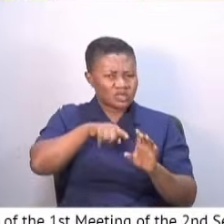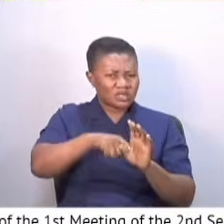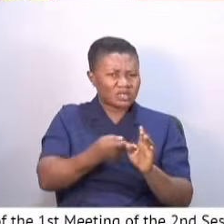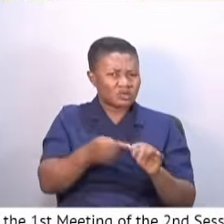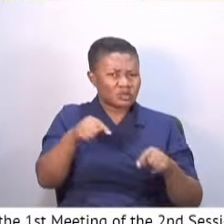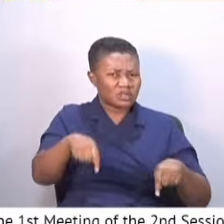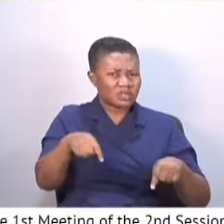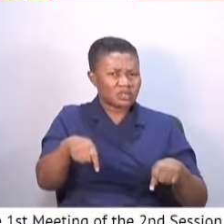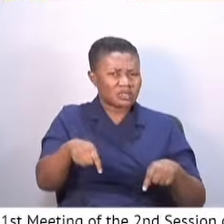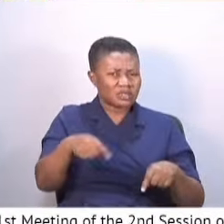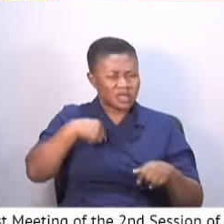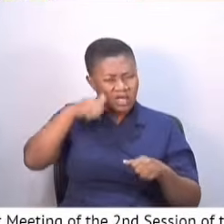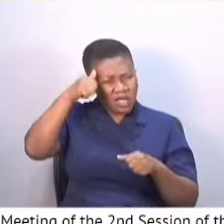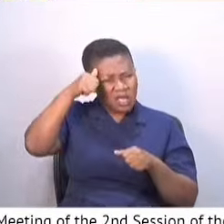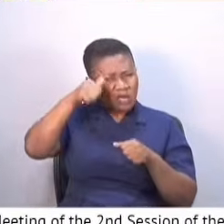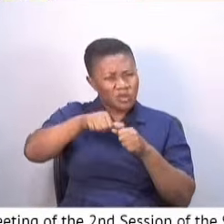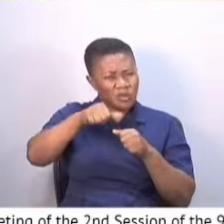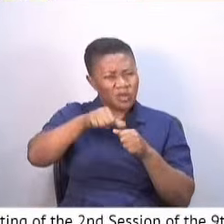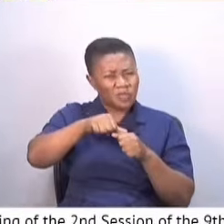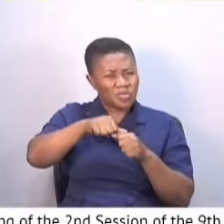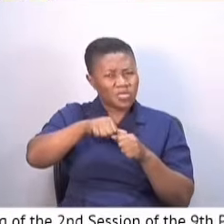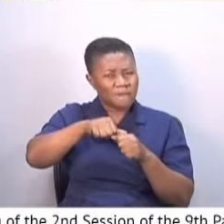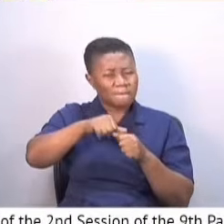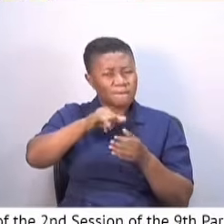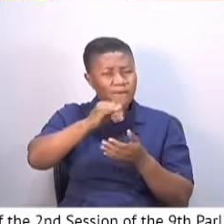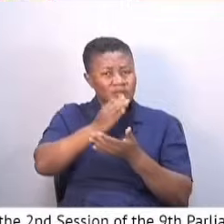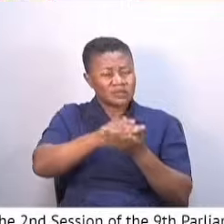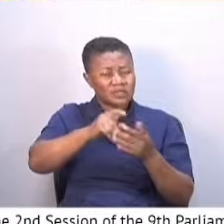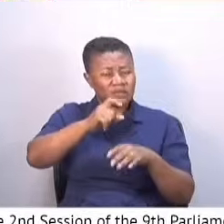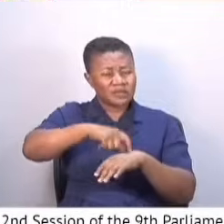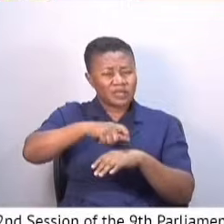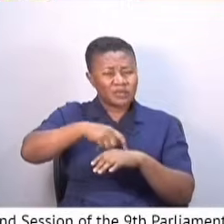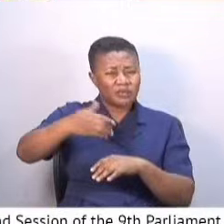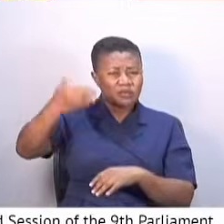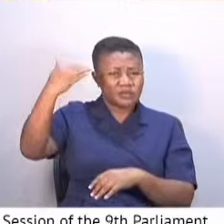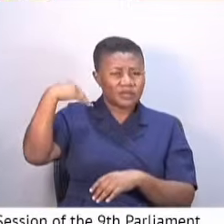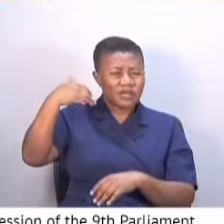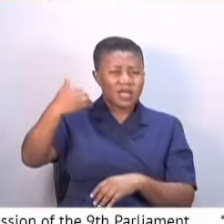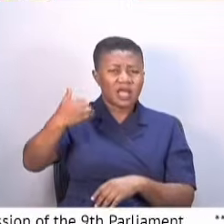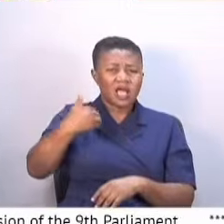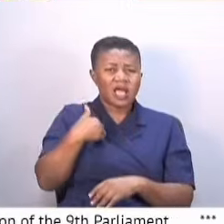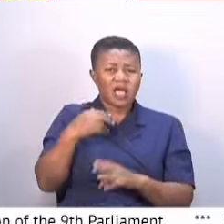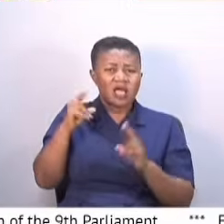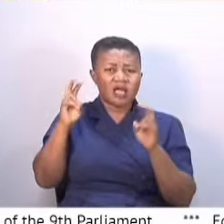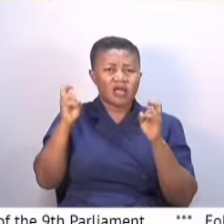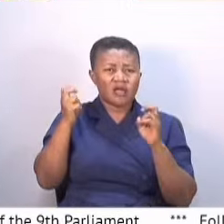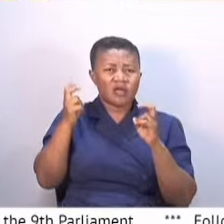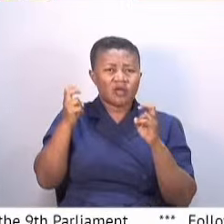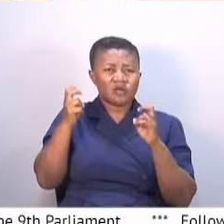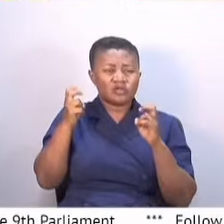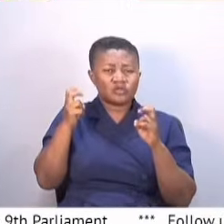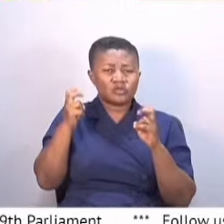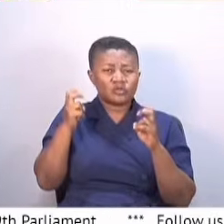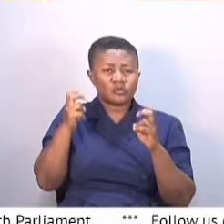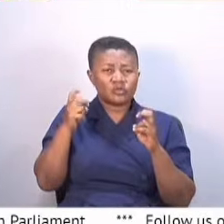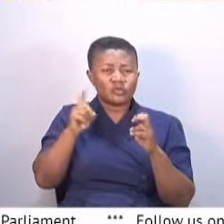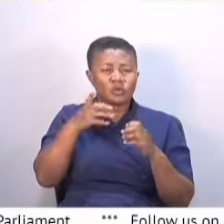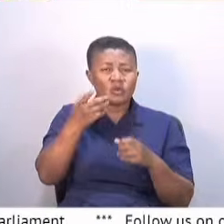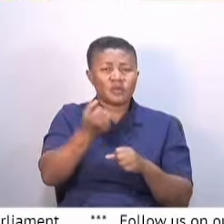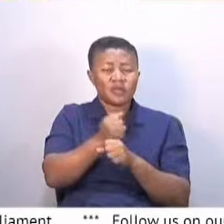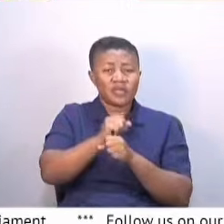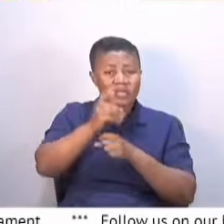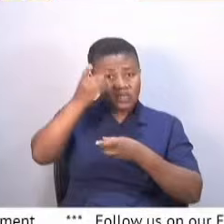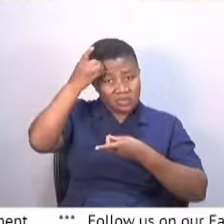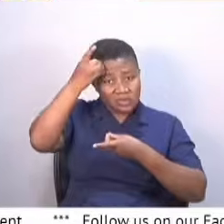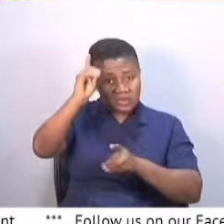well that at a point, there was even a move to bring what we call a decision